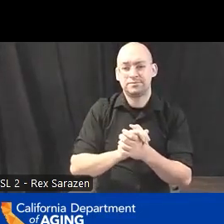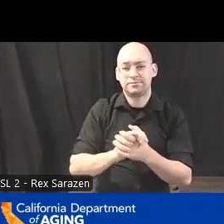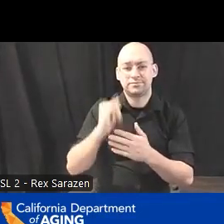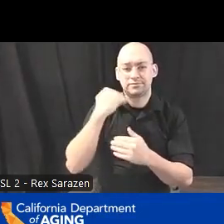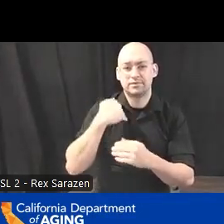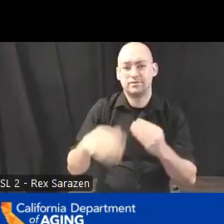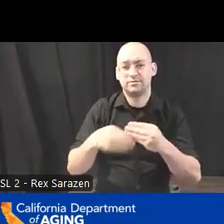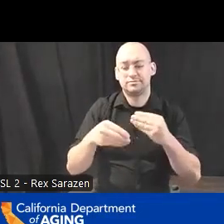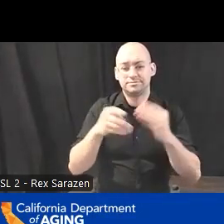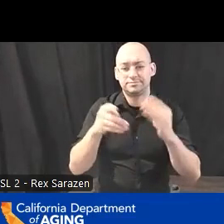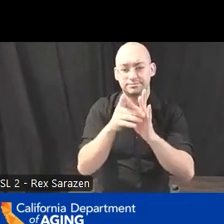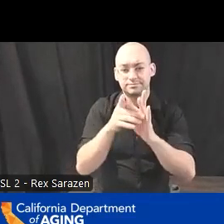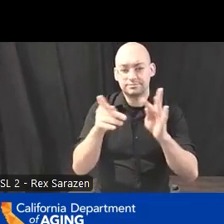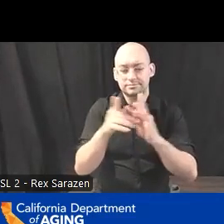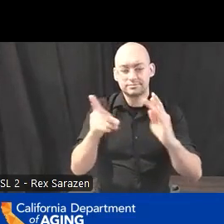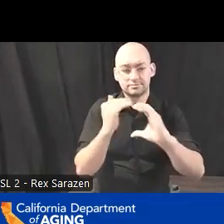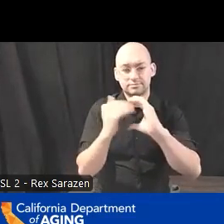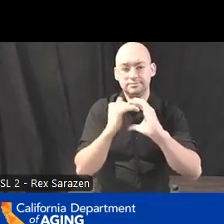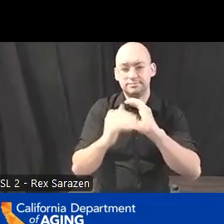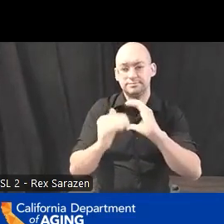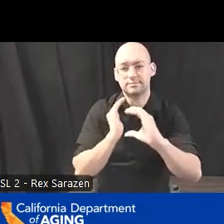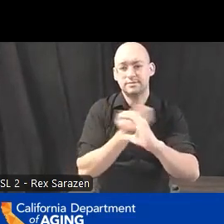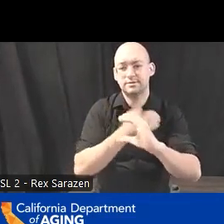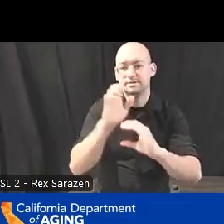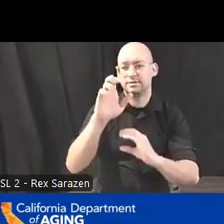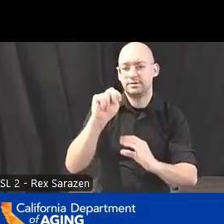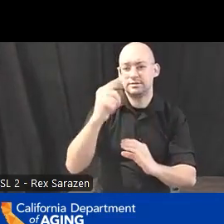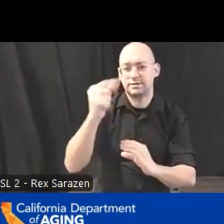email us at